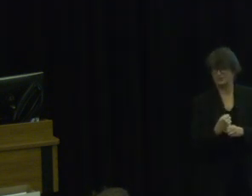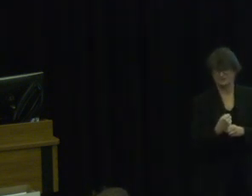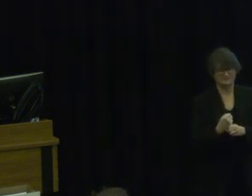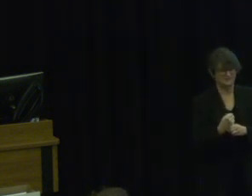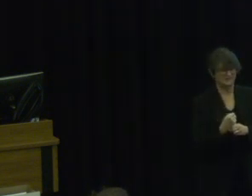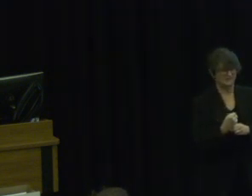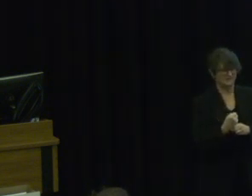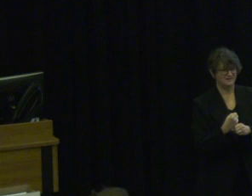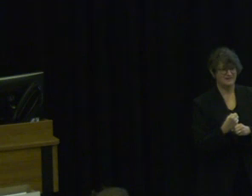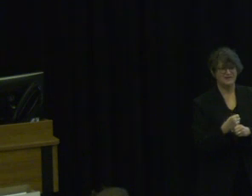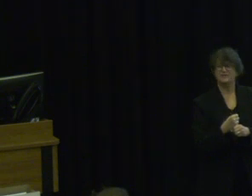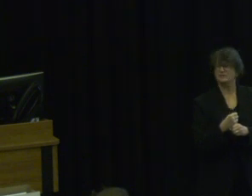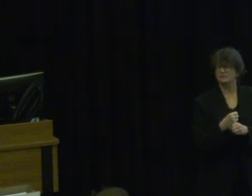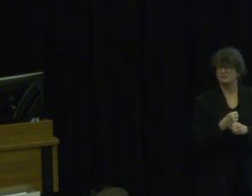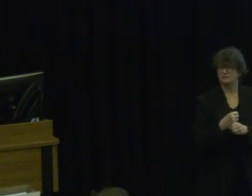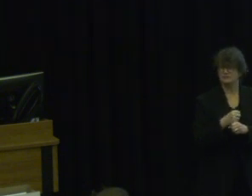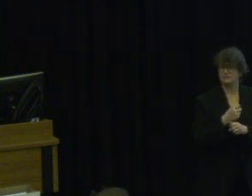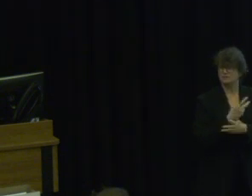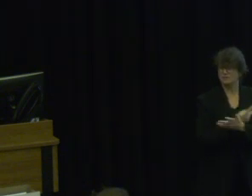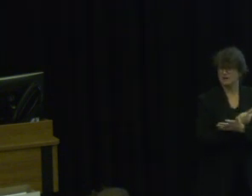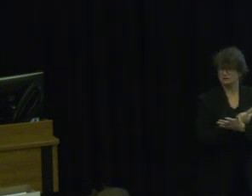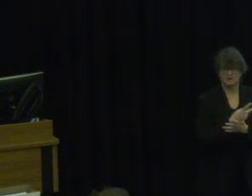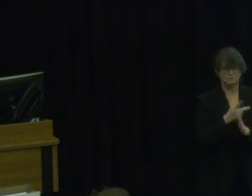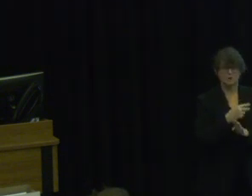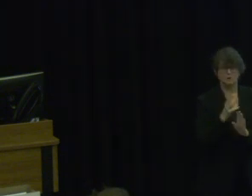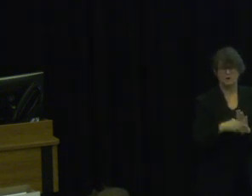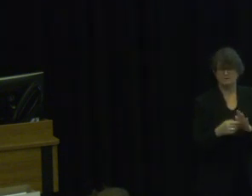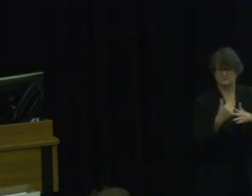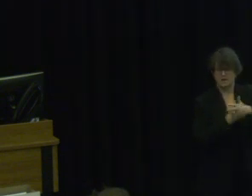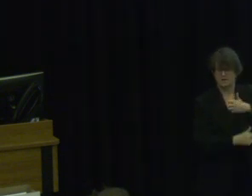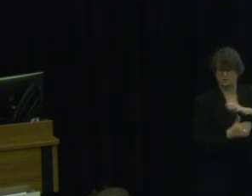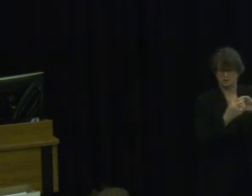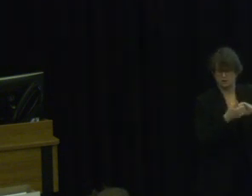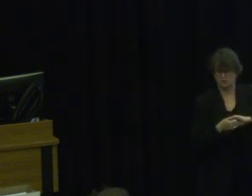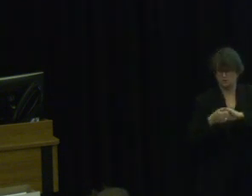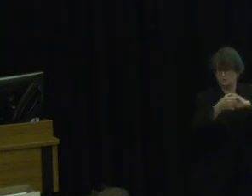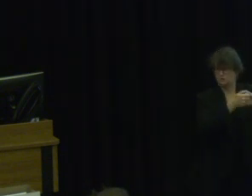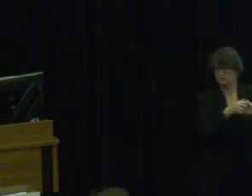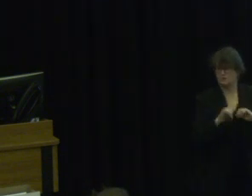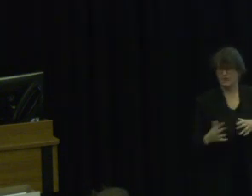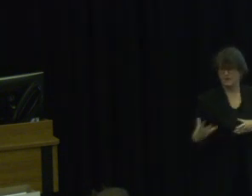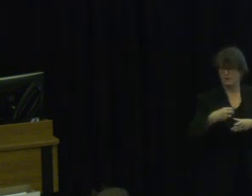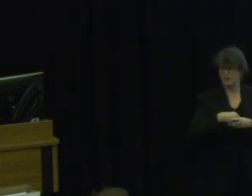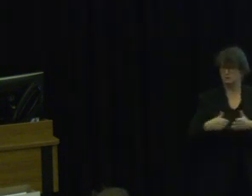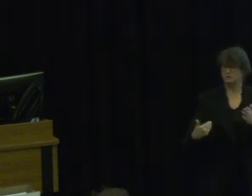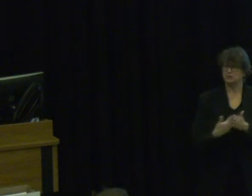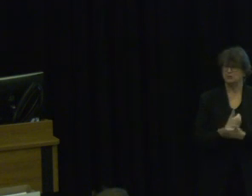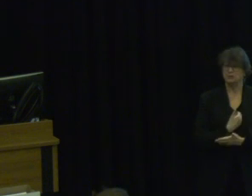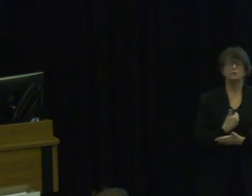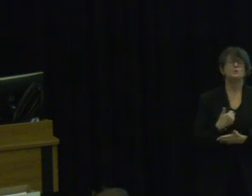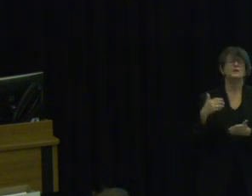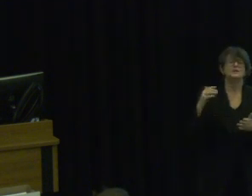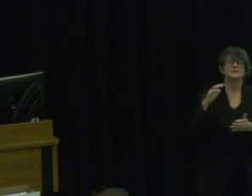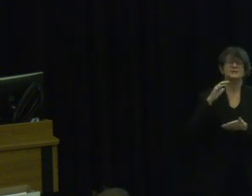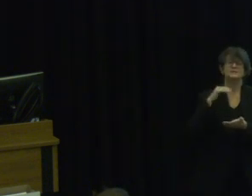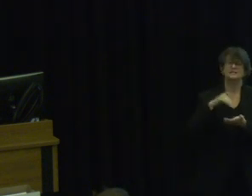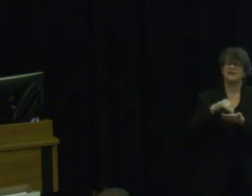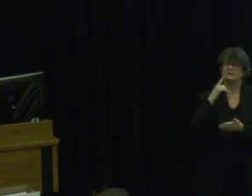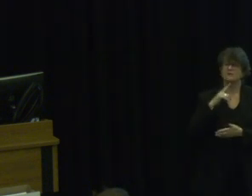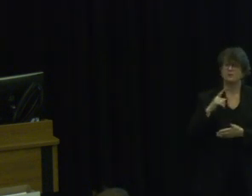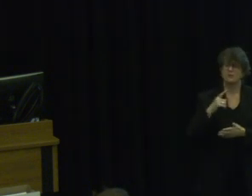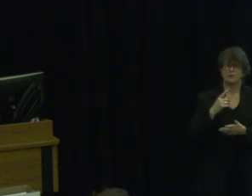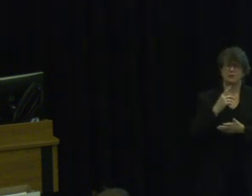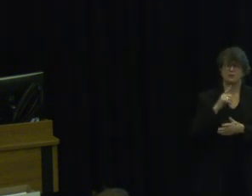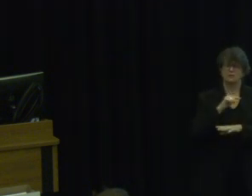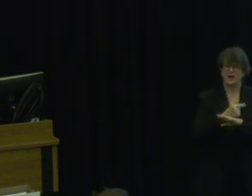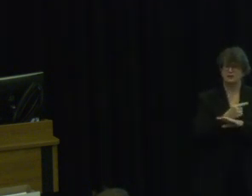The graduate programs are part of the consortium that includes the new Center for Graduate and Professional Studies,